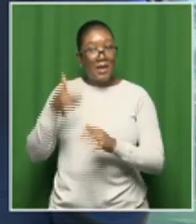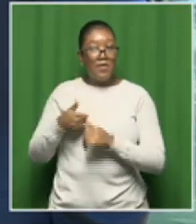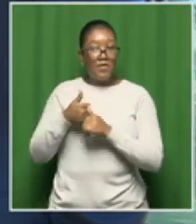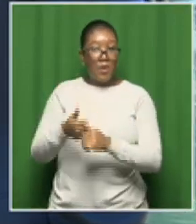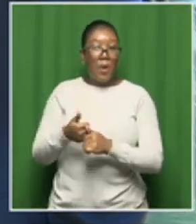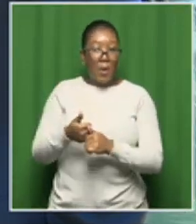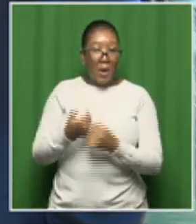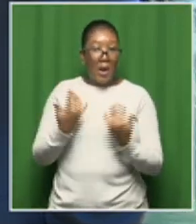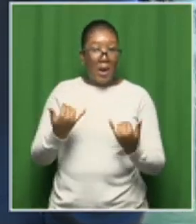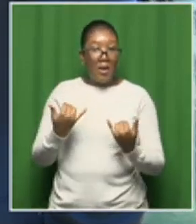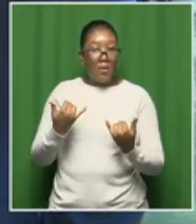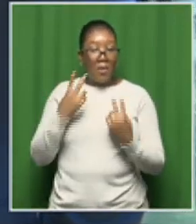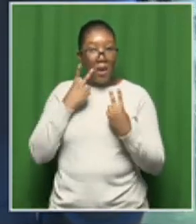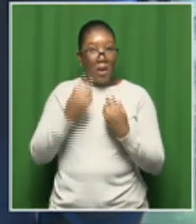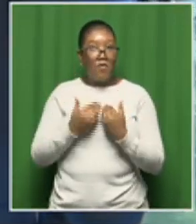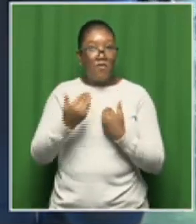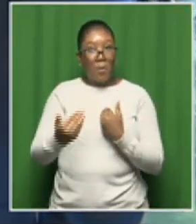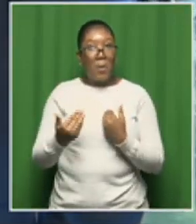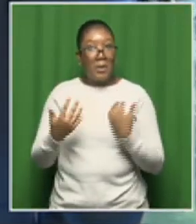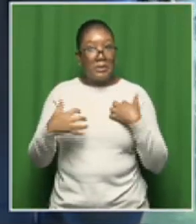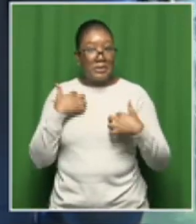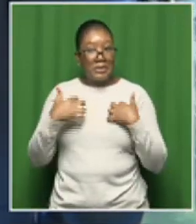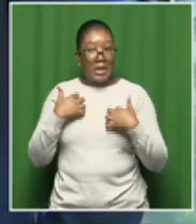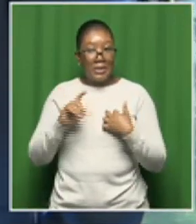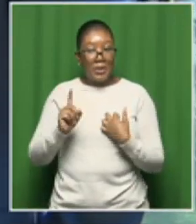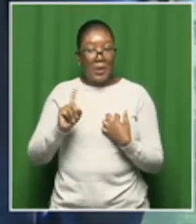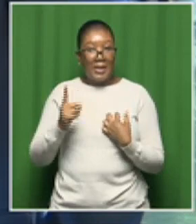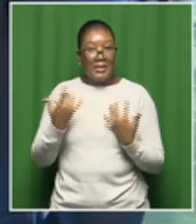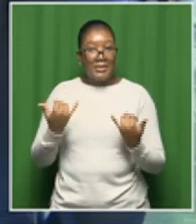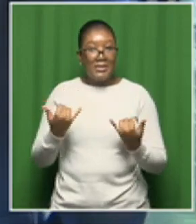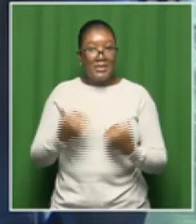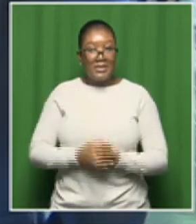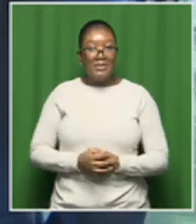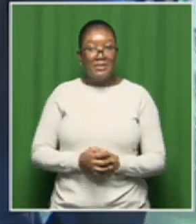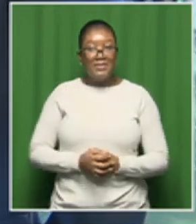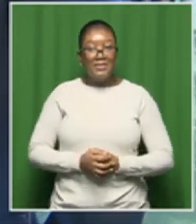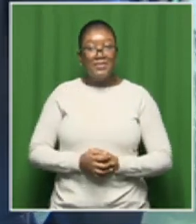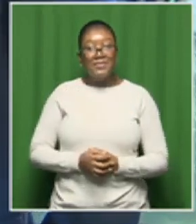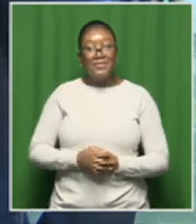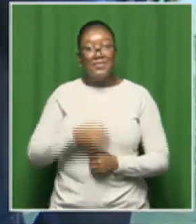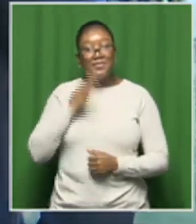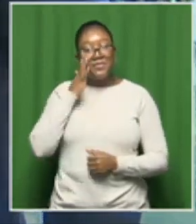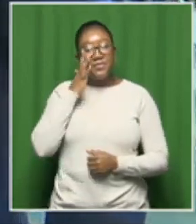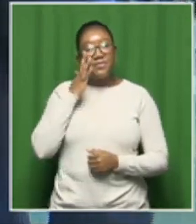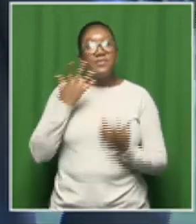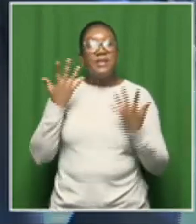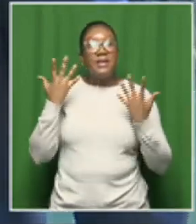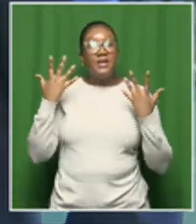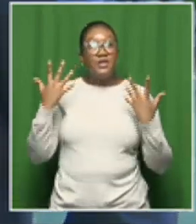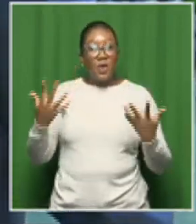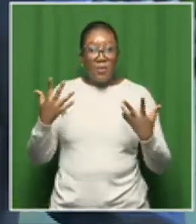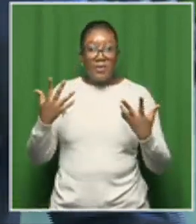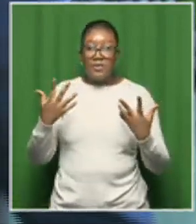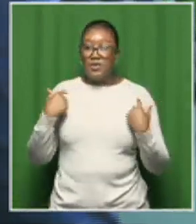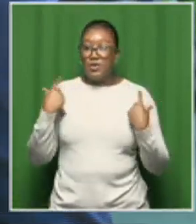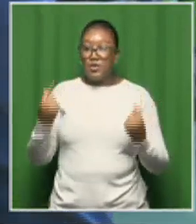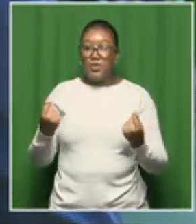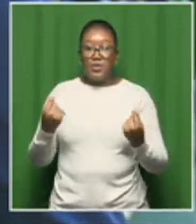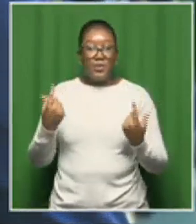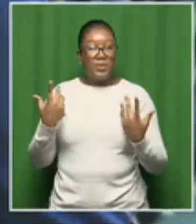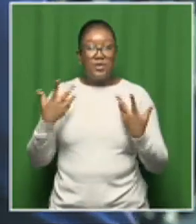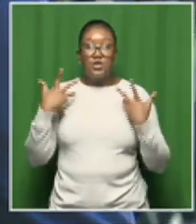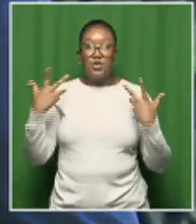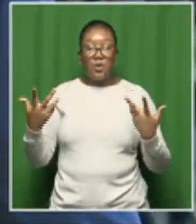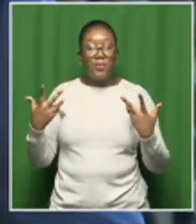What do people have to look forward to out here at Gold Reef City during this festive season? There is so much to do down this side of the south of